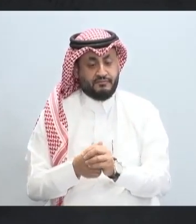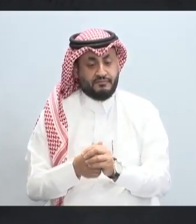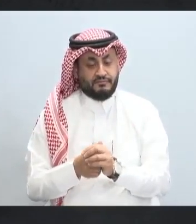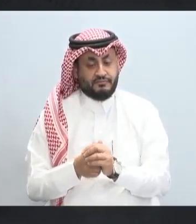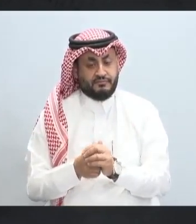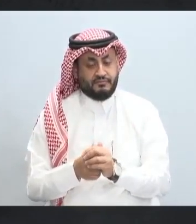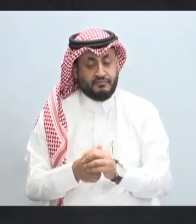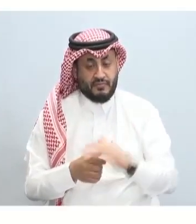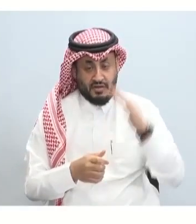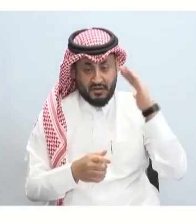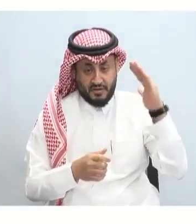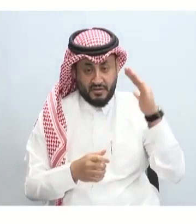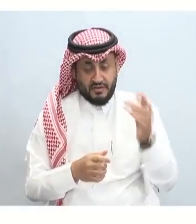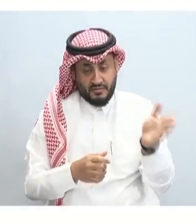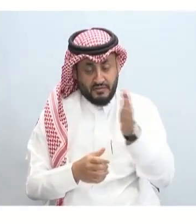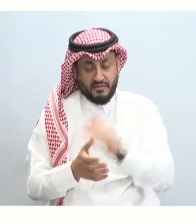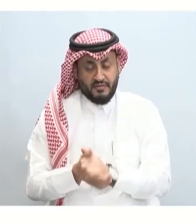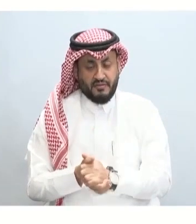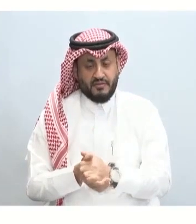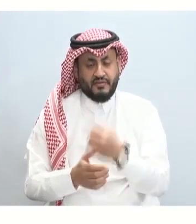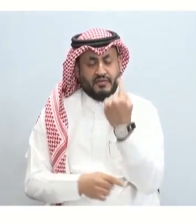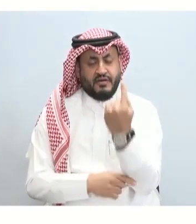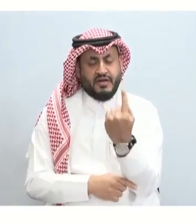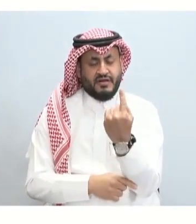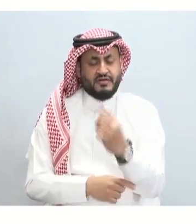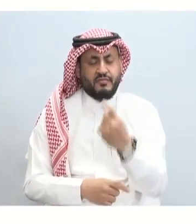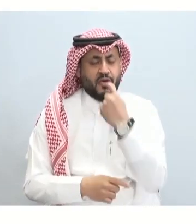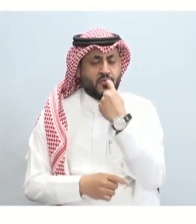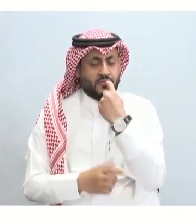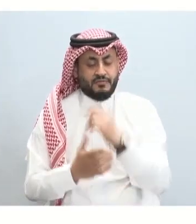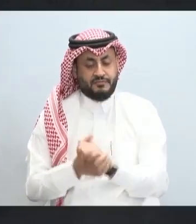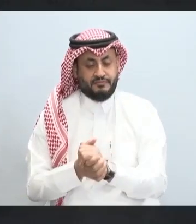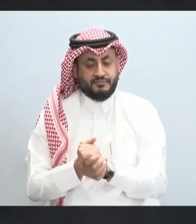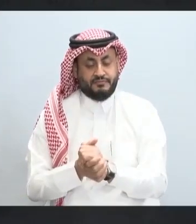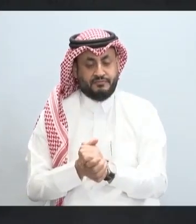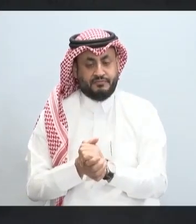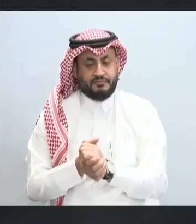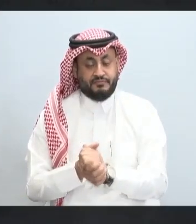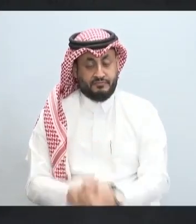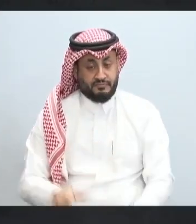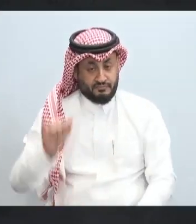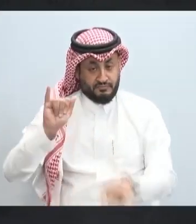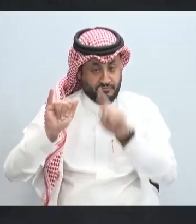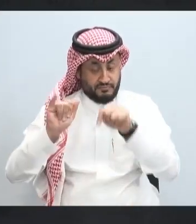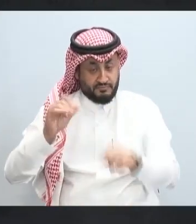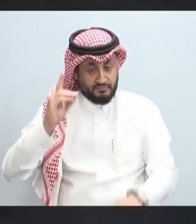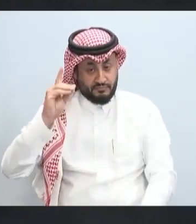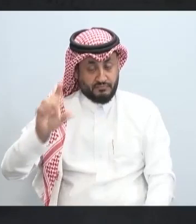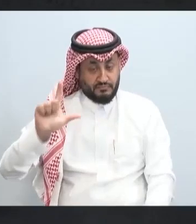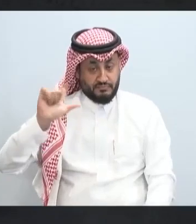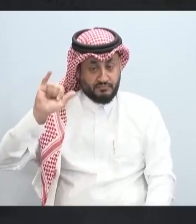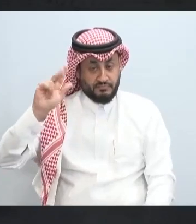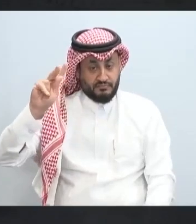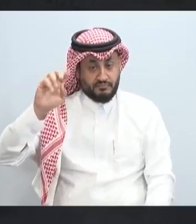hi, I would like some juice, please. I would like some juice, please.